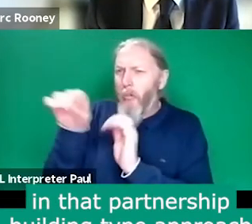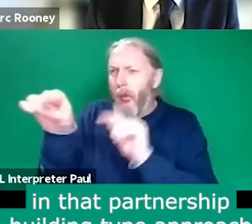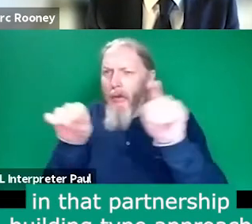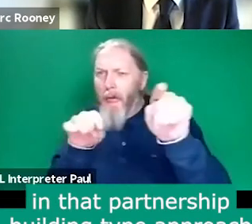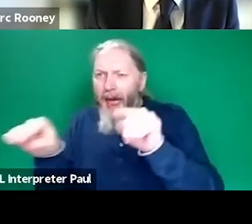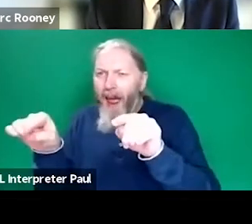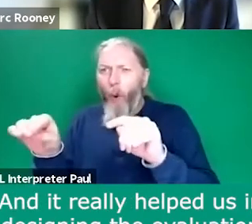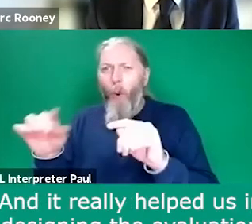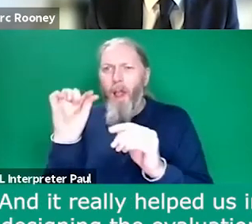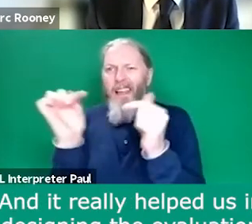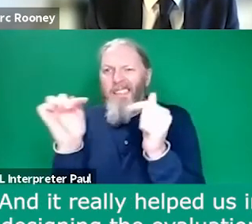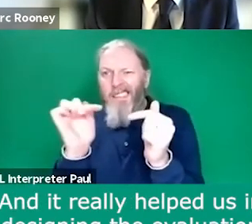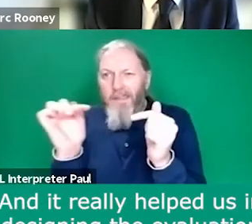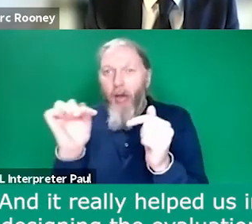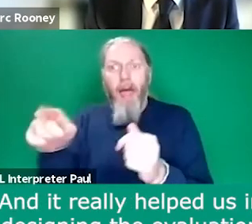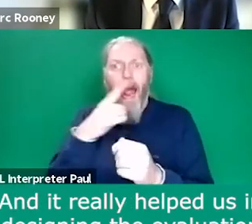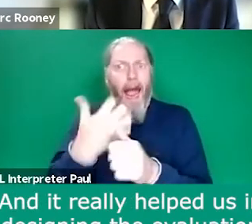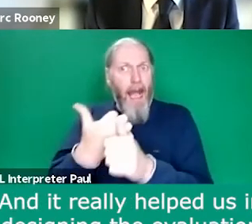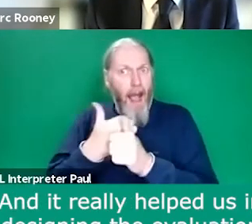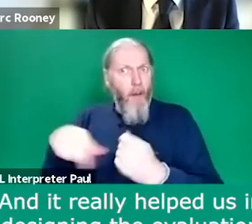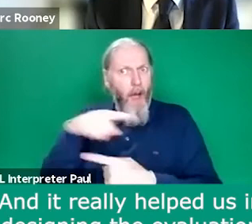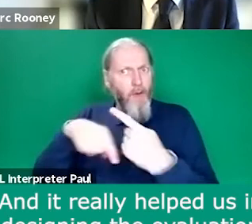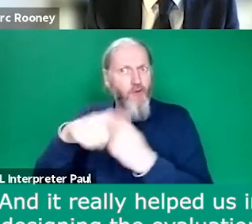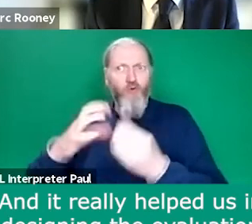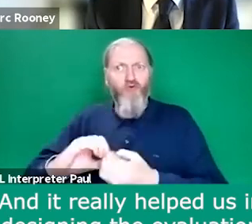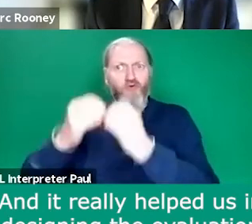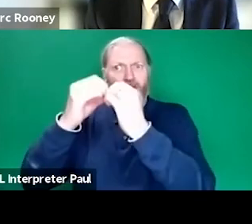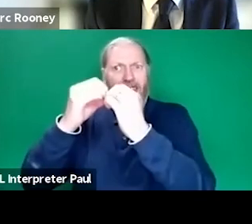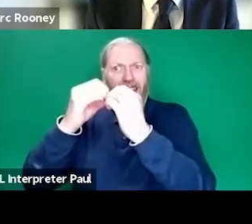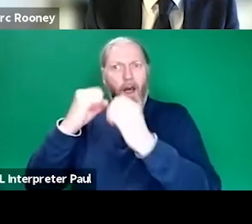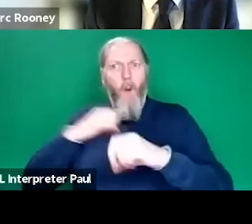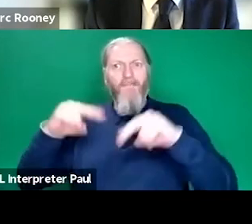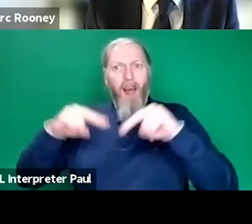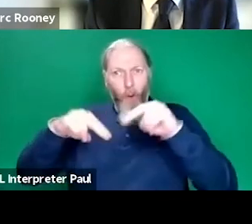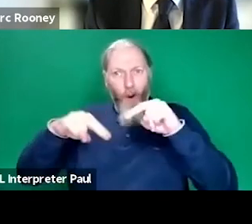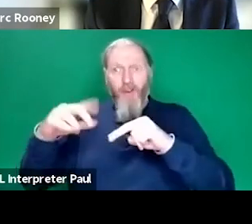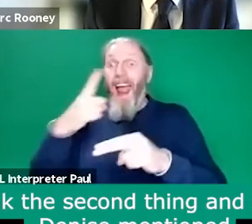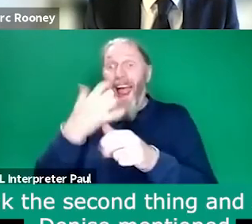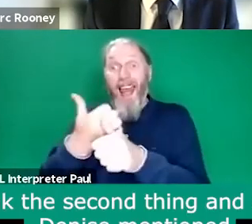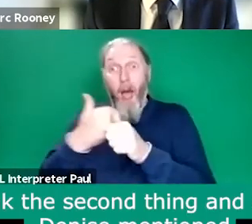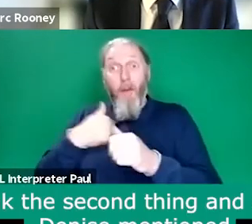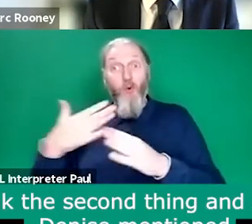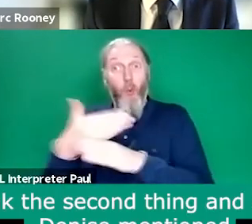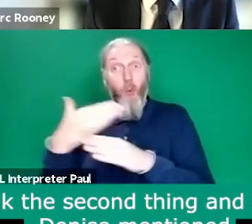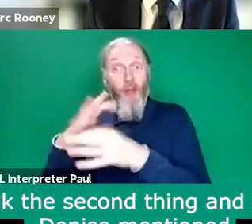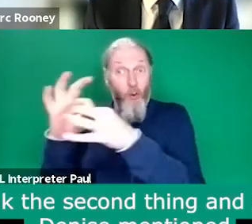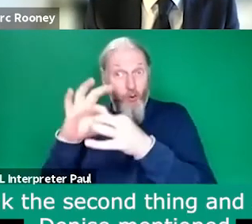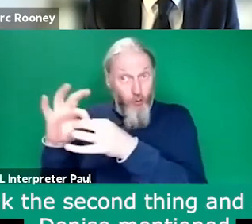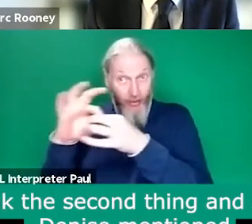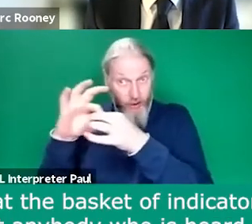building type approach. And it really helped us in designing the evaluation. I think the second thing, and again,